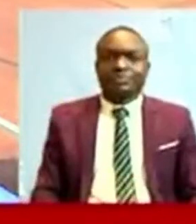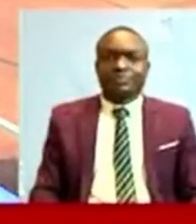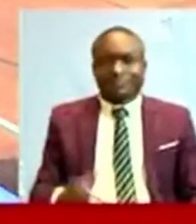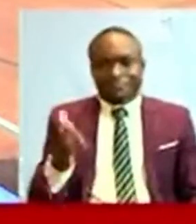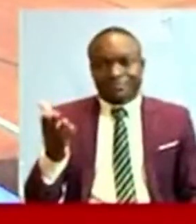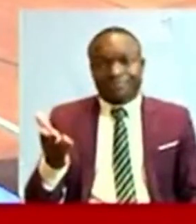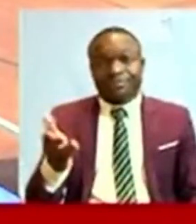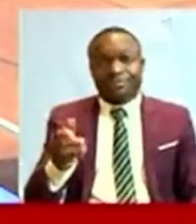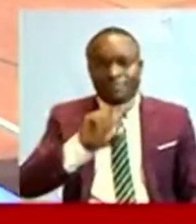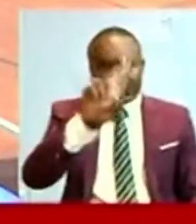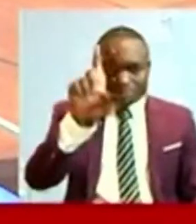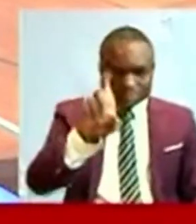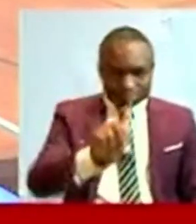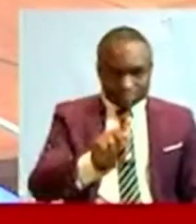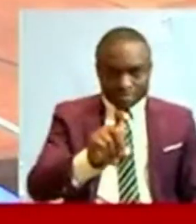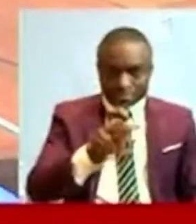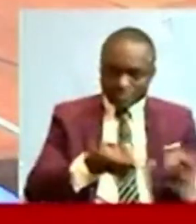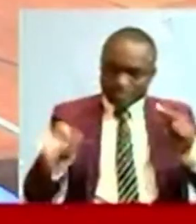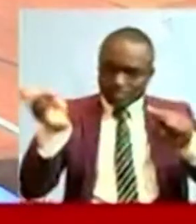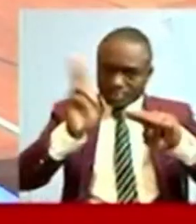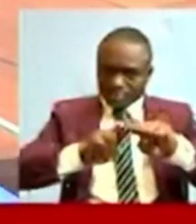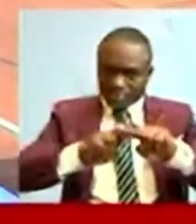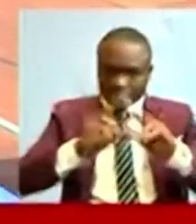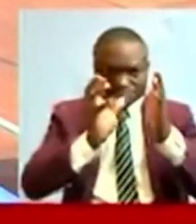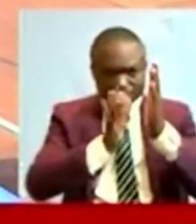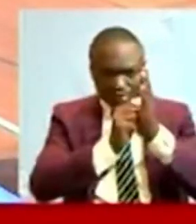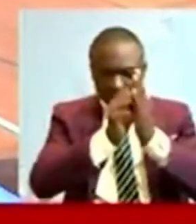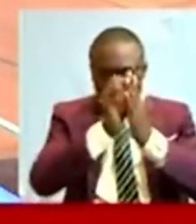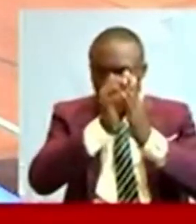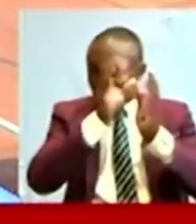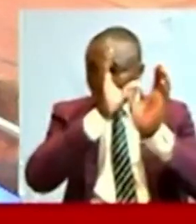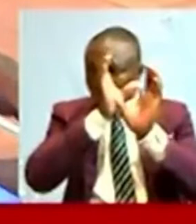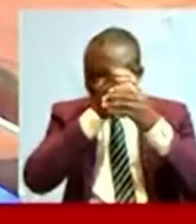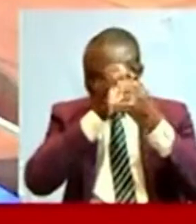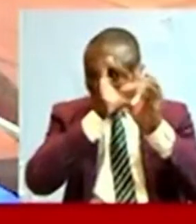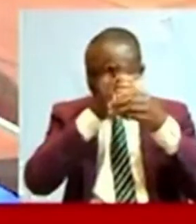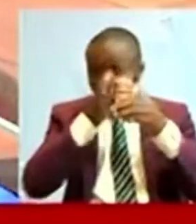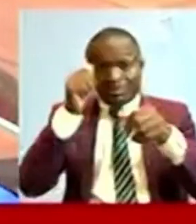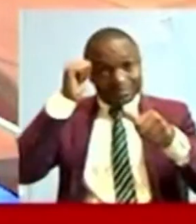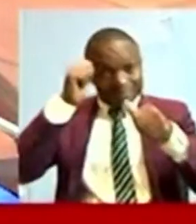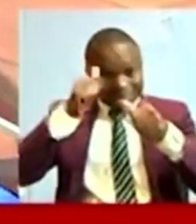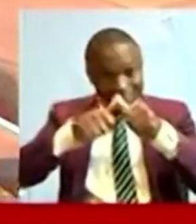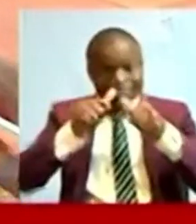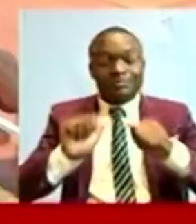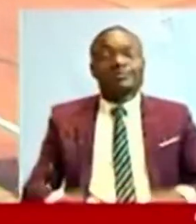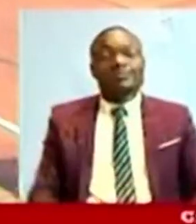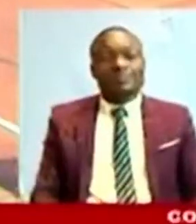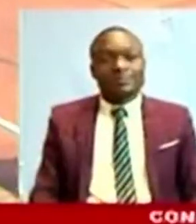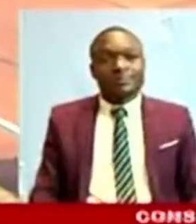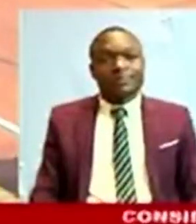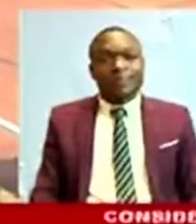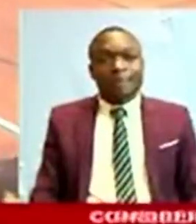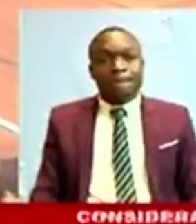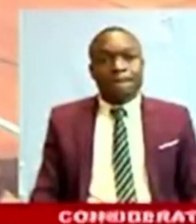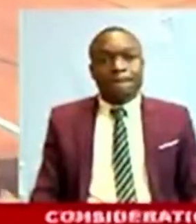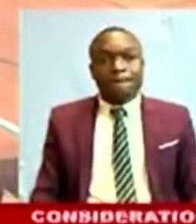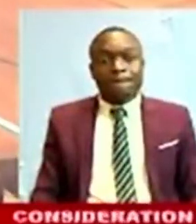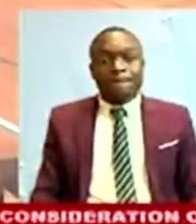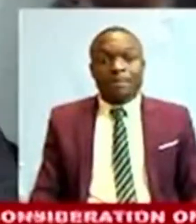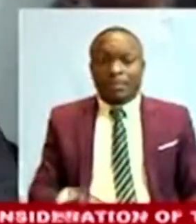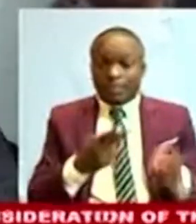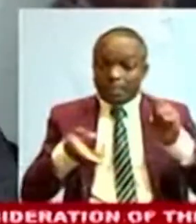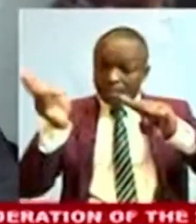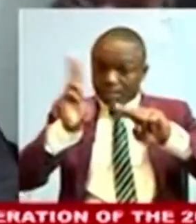There was a question on increasing cancer screening, which we agree in terms of increasing